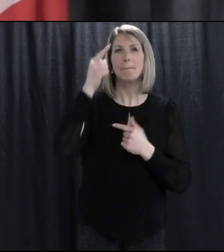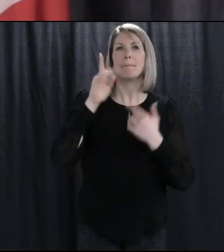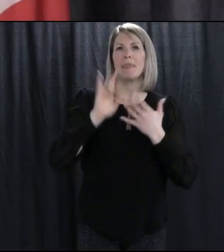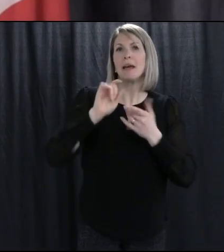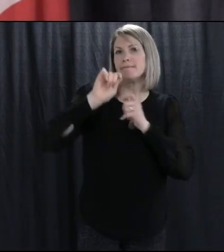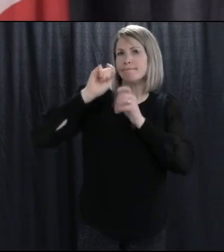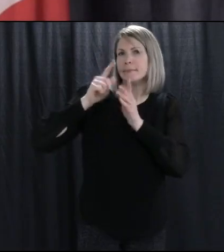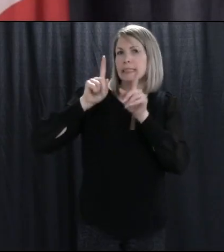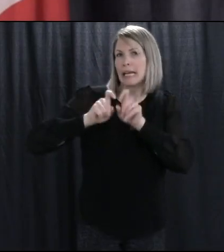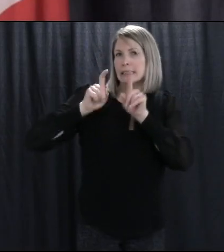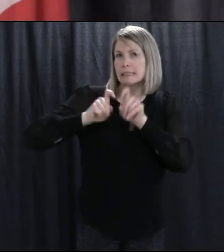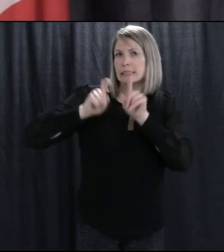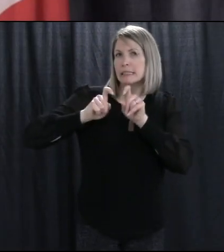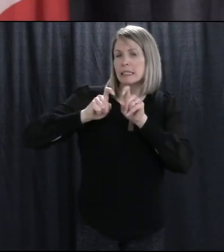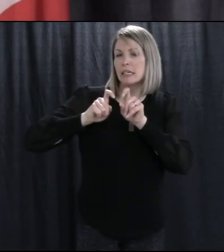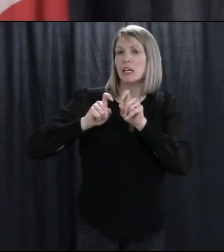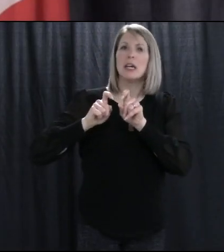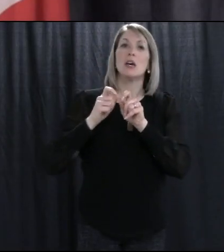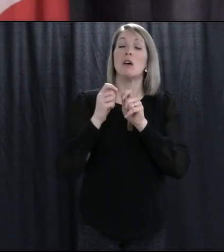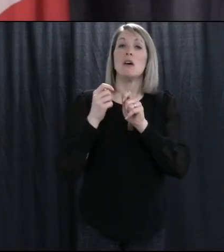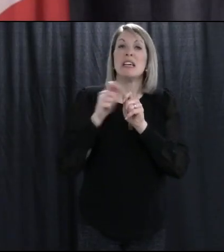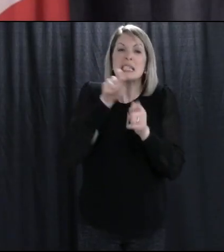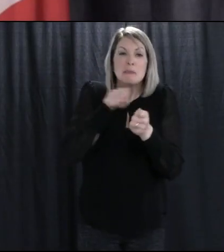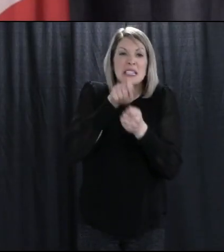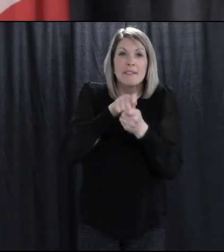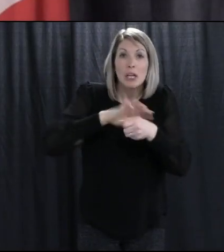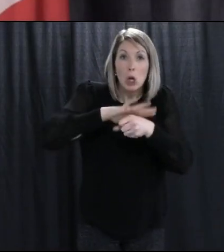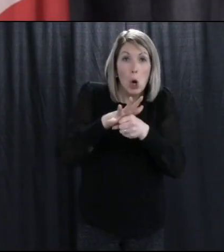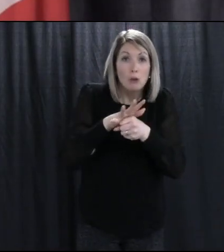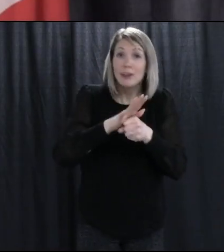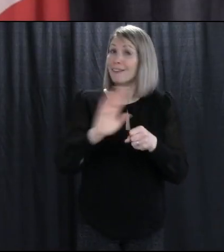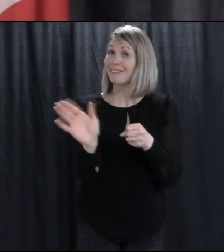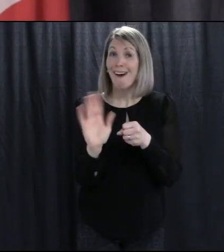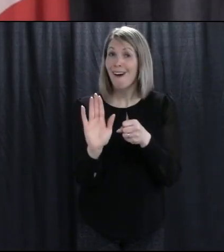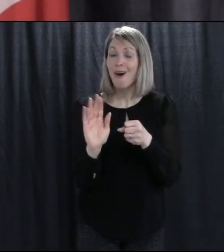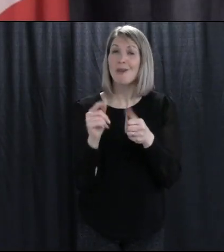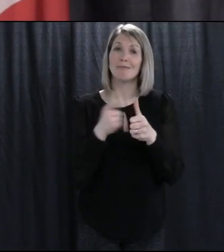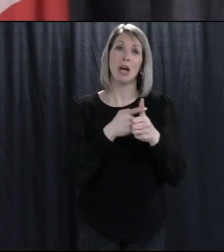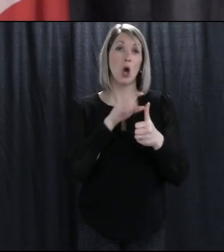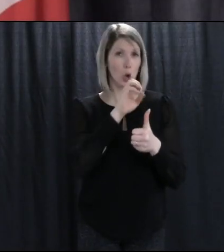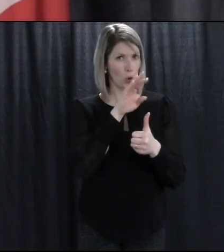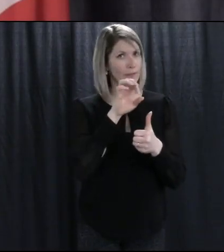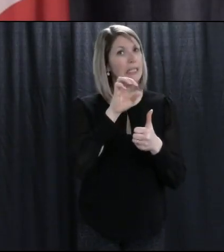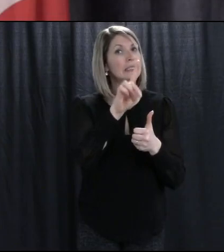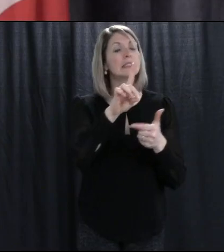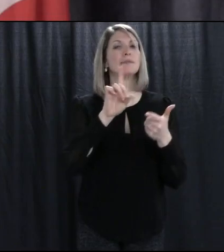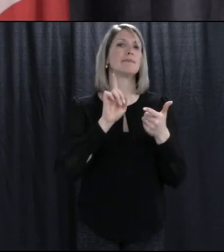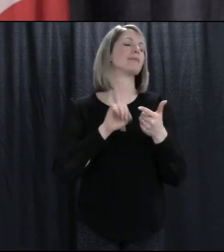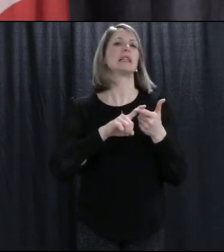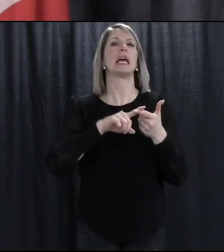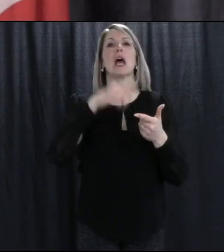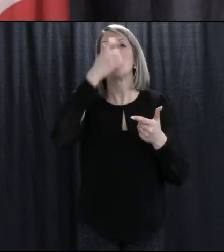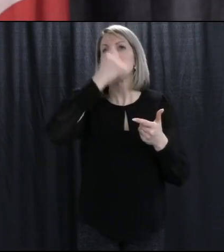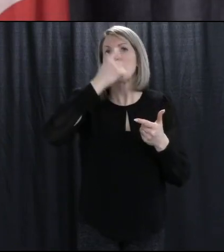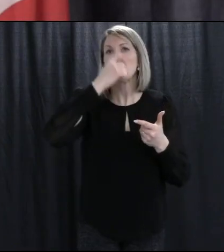things besides COVID-19. So we can test for influenza with that swab. We can test for